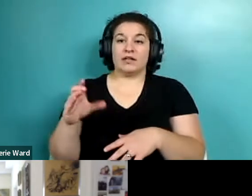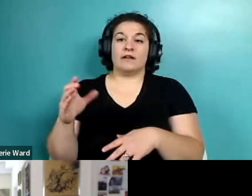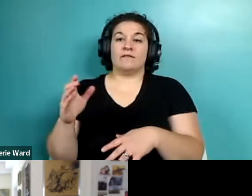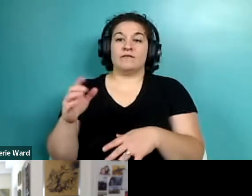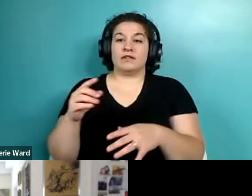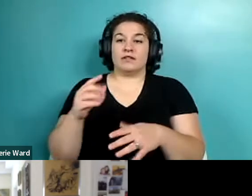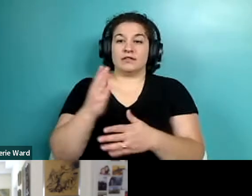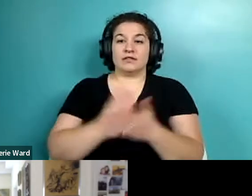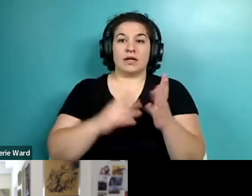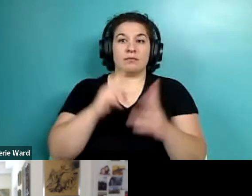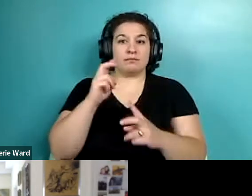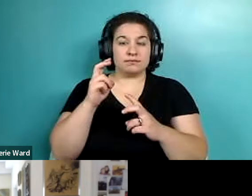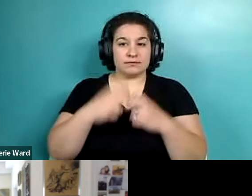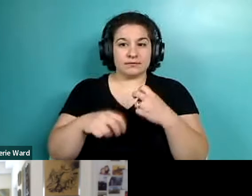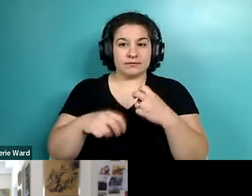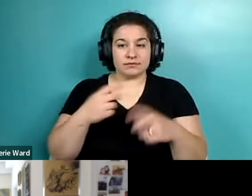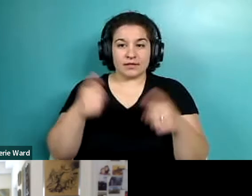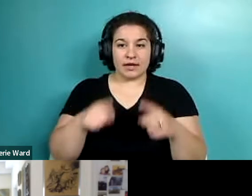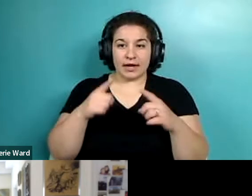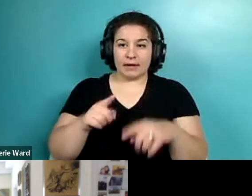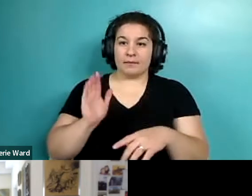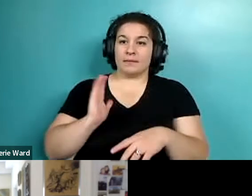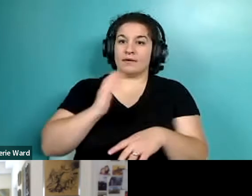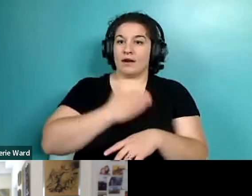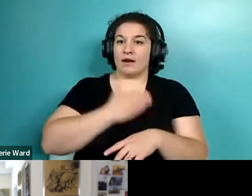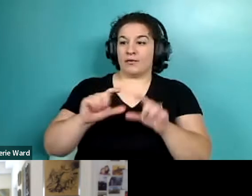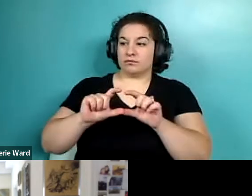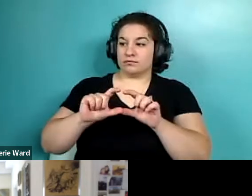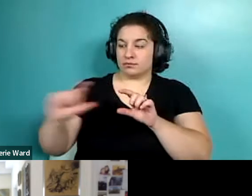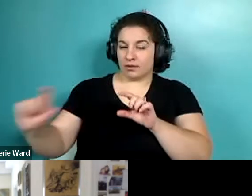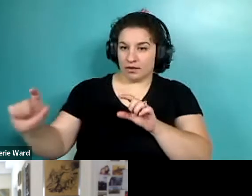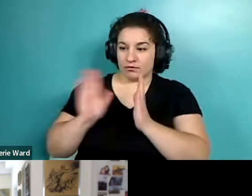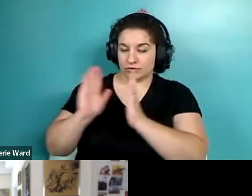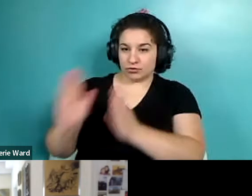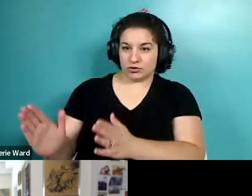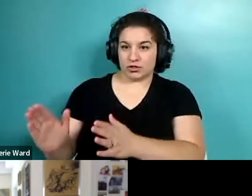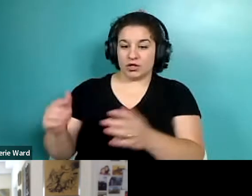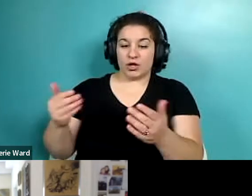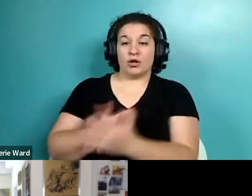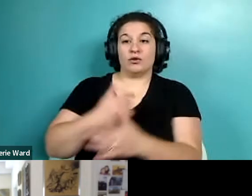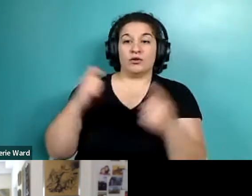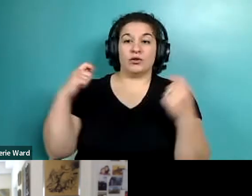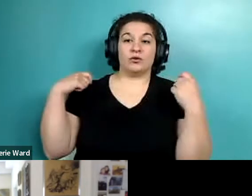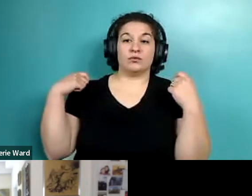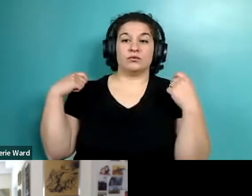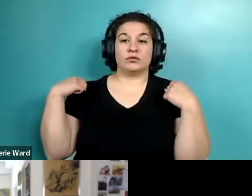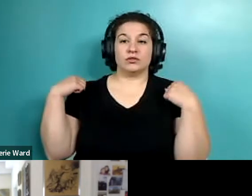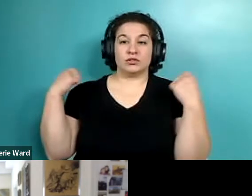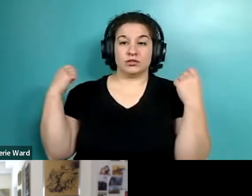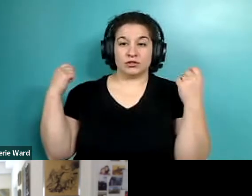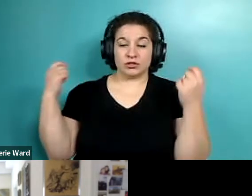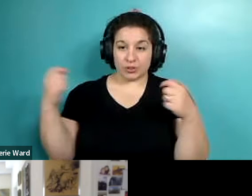a new gym that opens up in a place that didn't previously have a step, that now has a